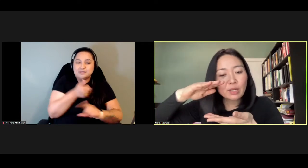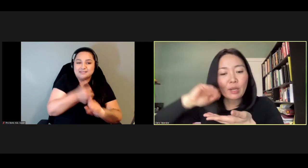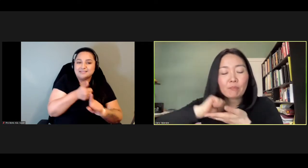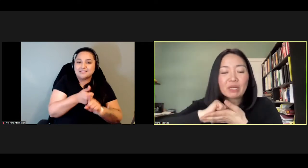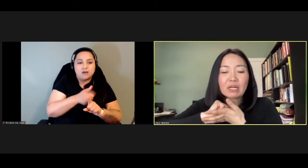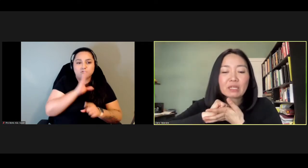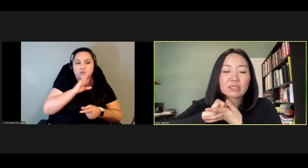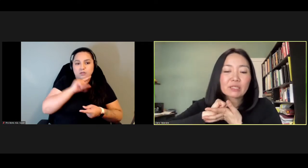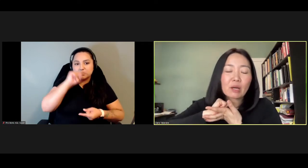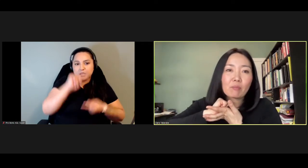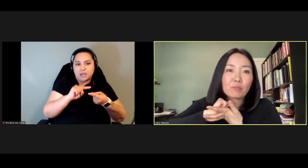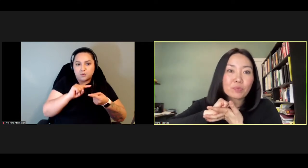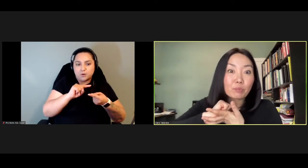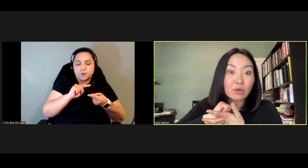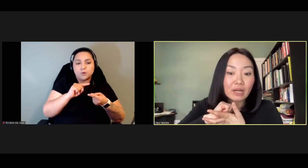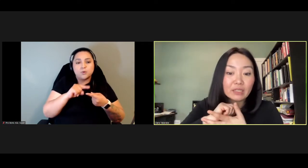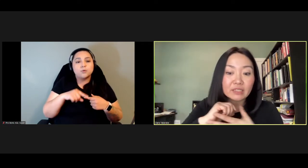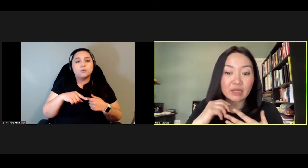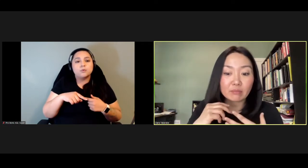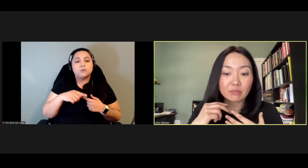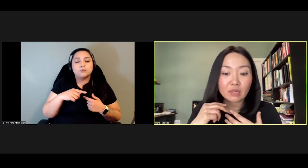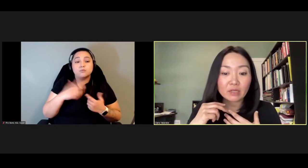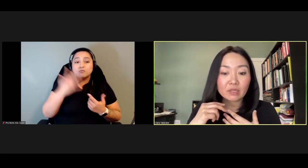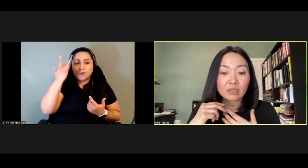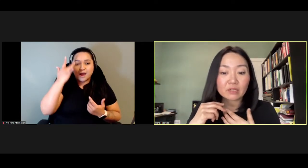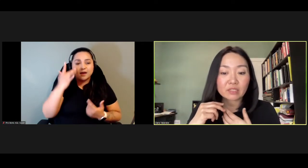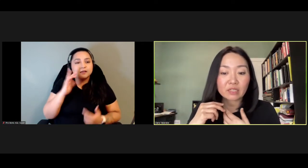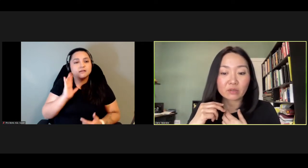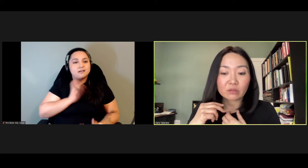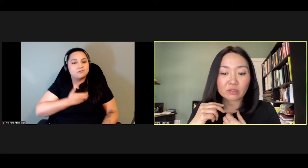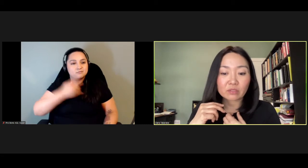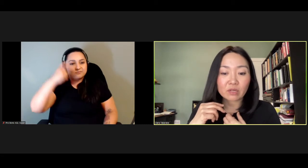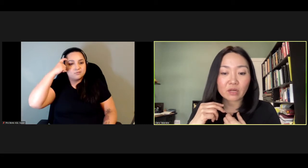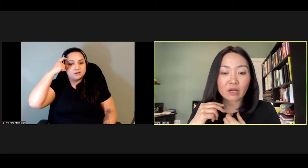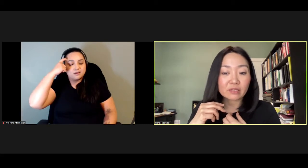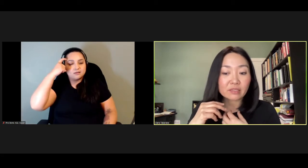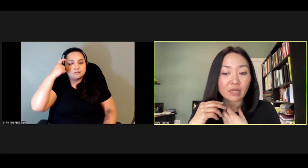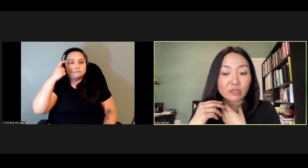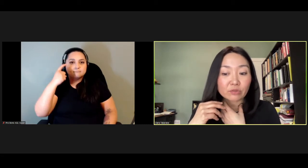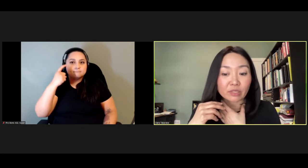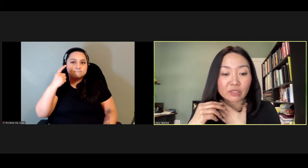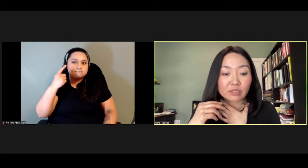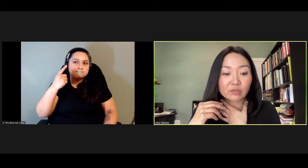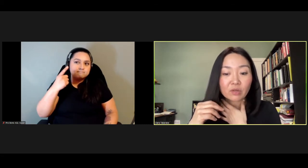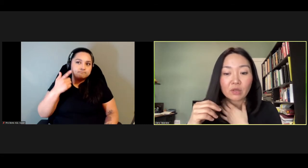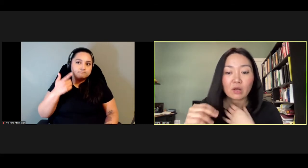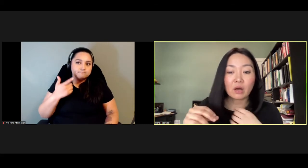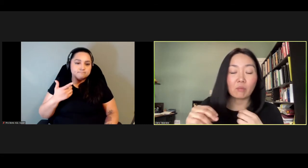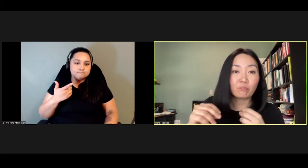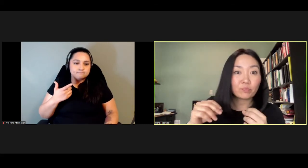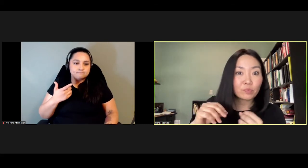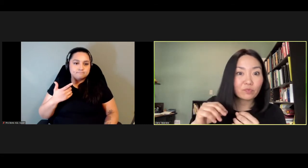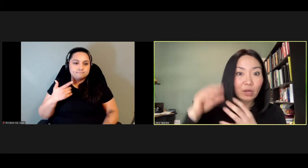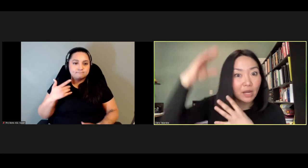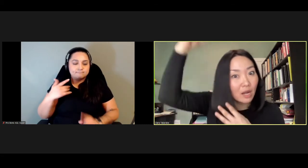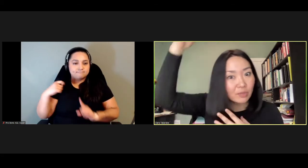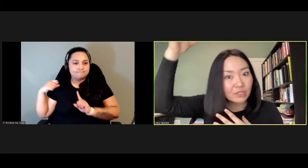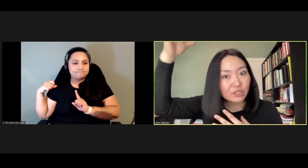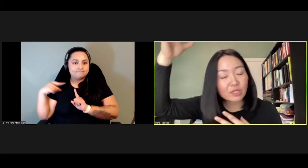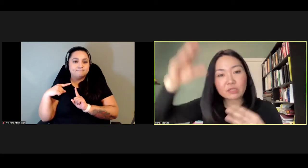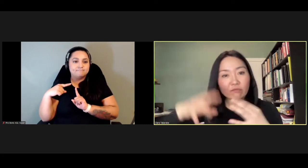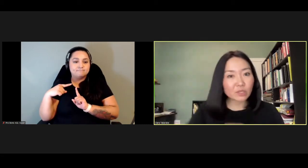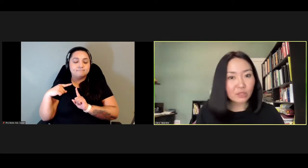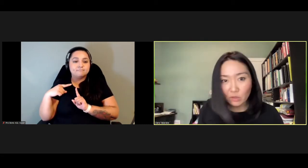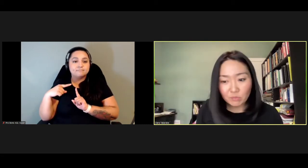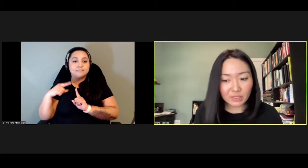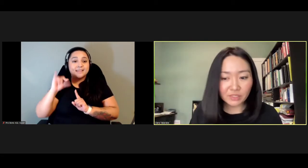narrow pitch range, because the brainstem signals as dangerous, very high